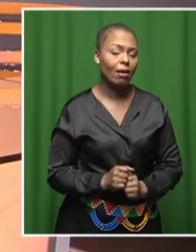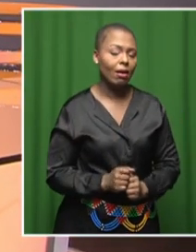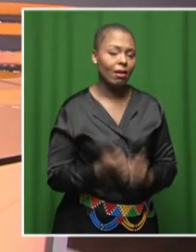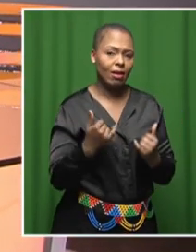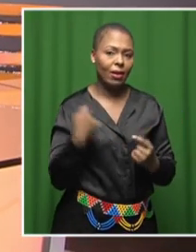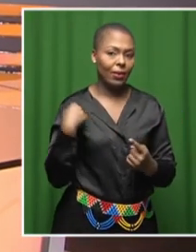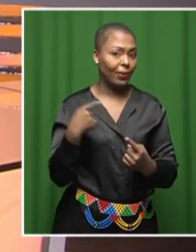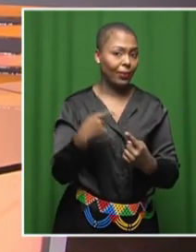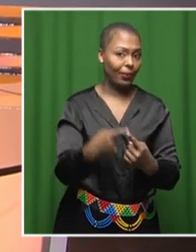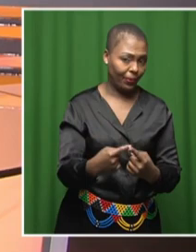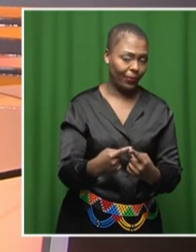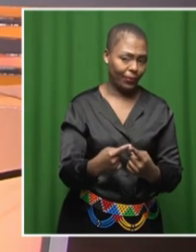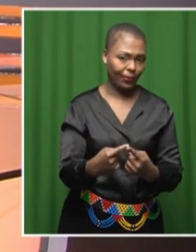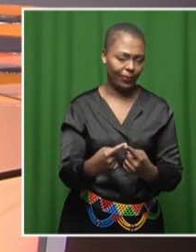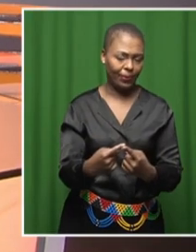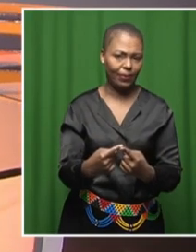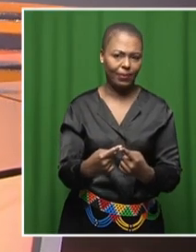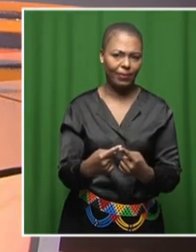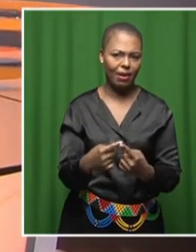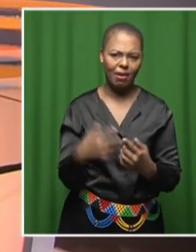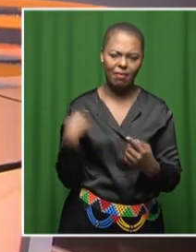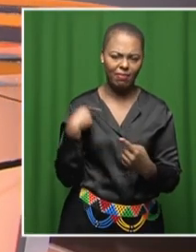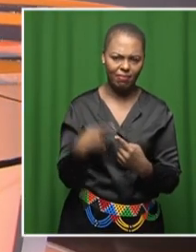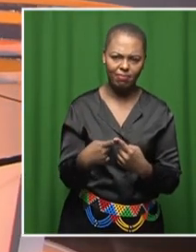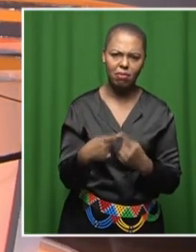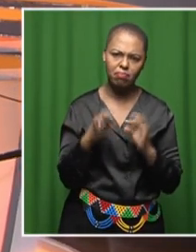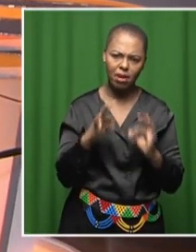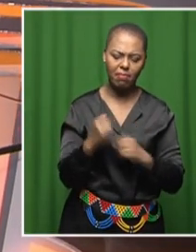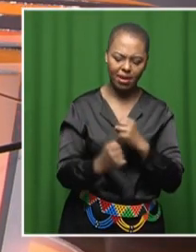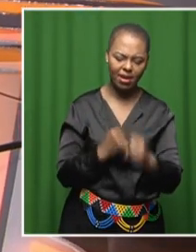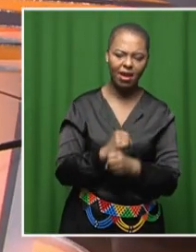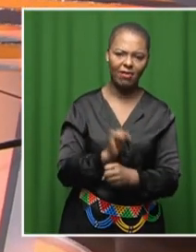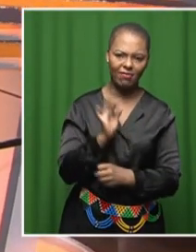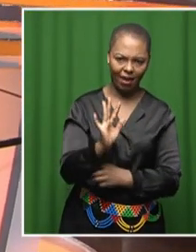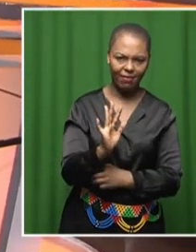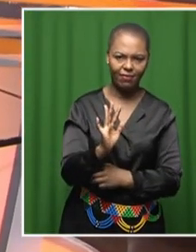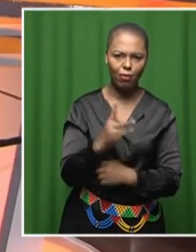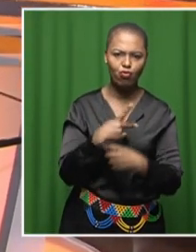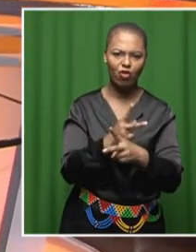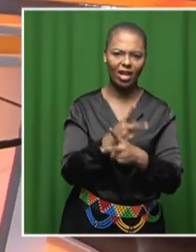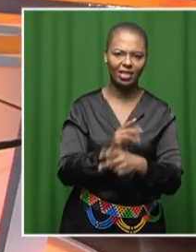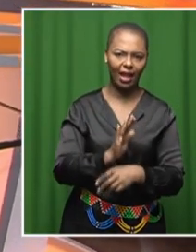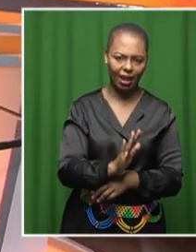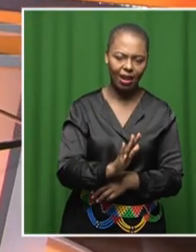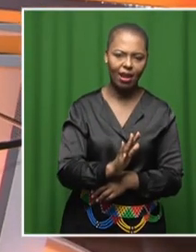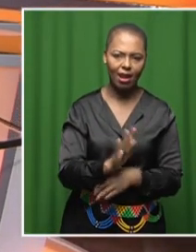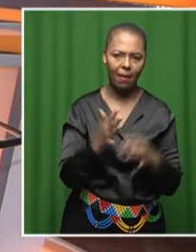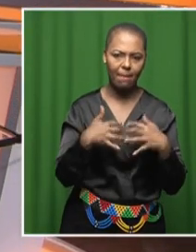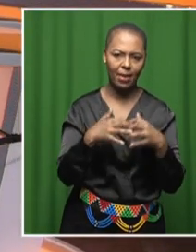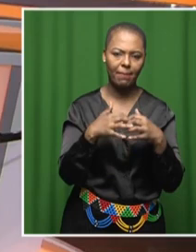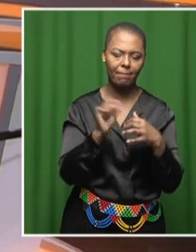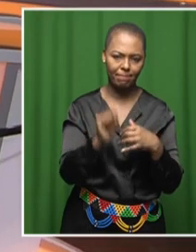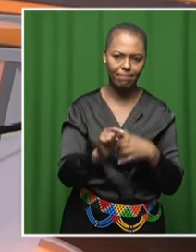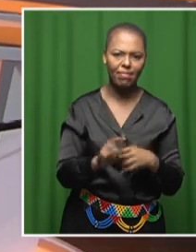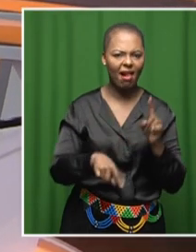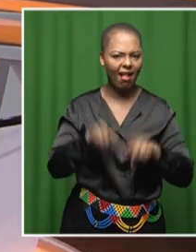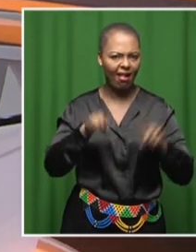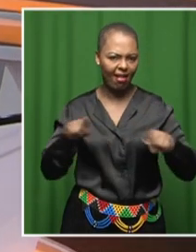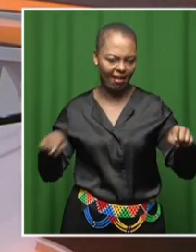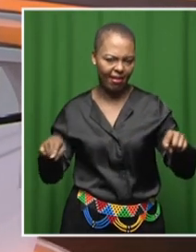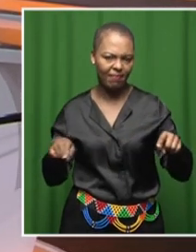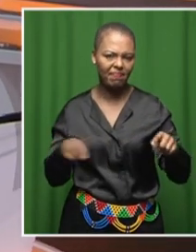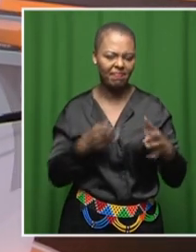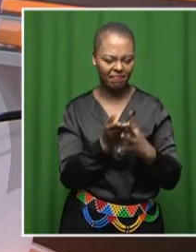production like this has been on for me for about 5 years. And, you know, you go through various stages. And